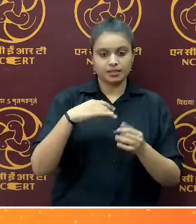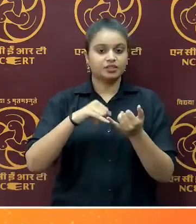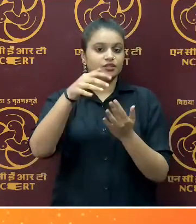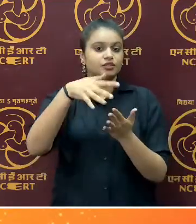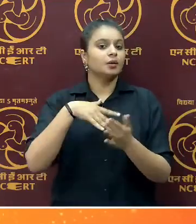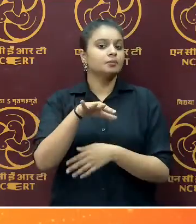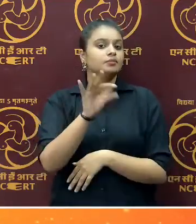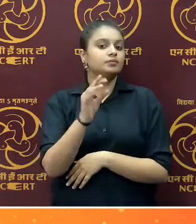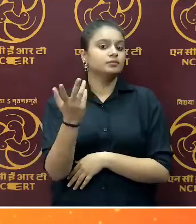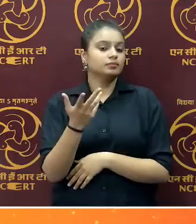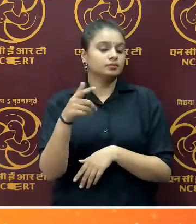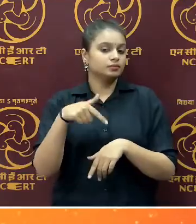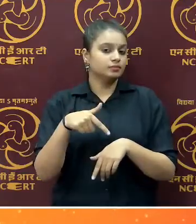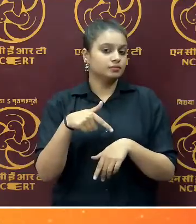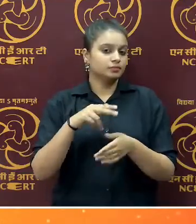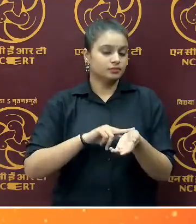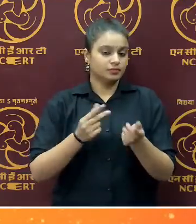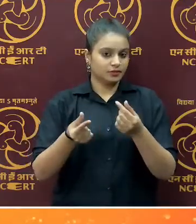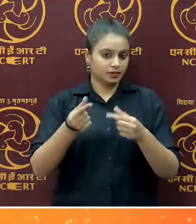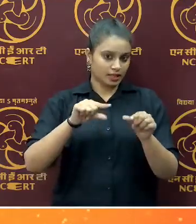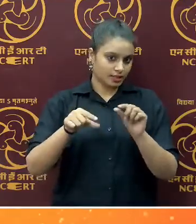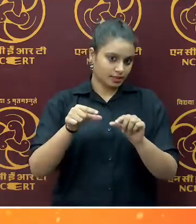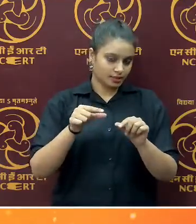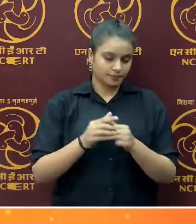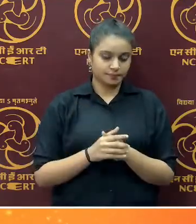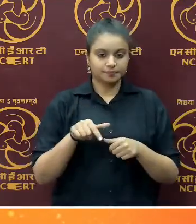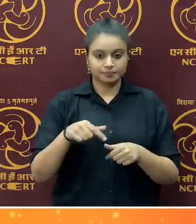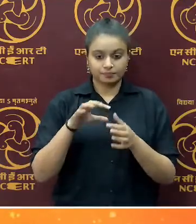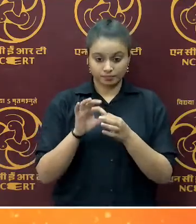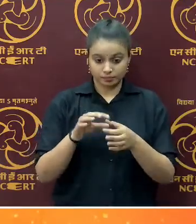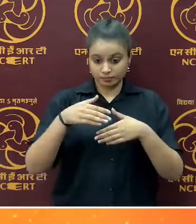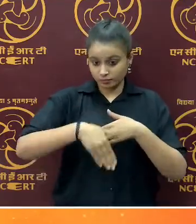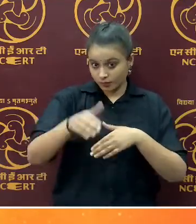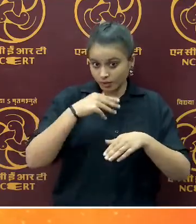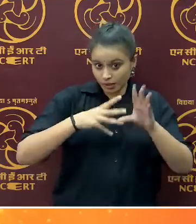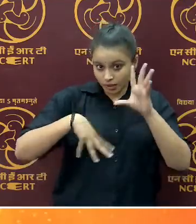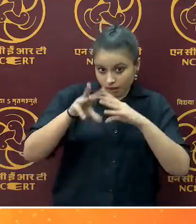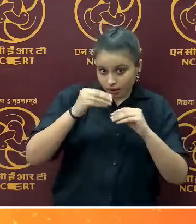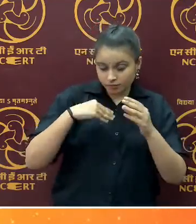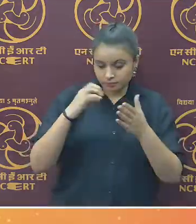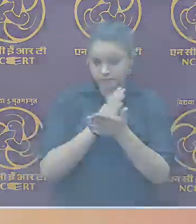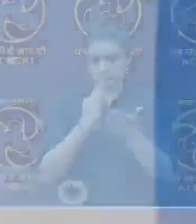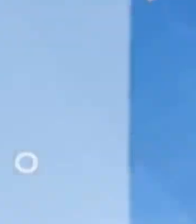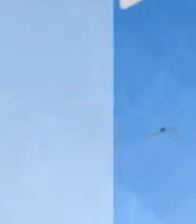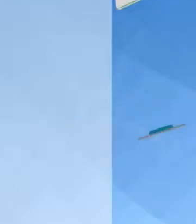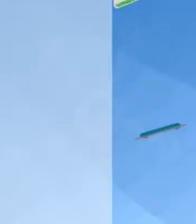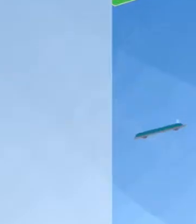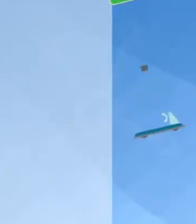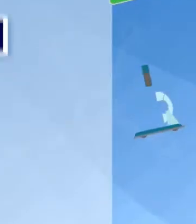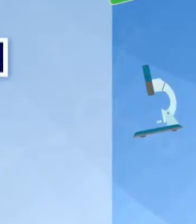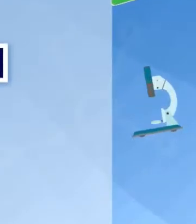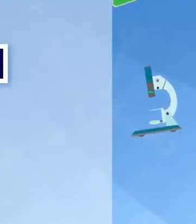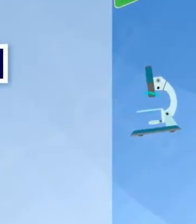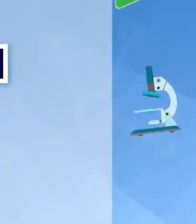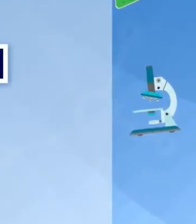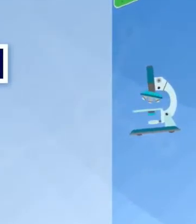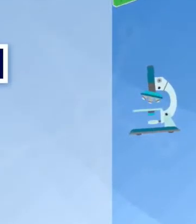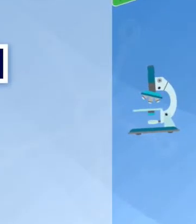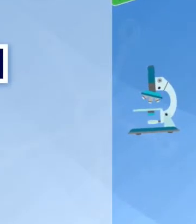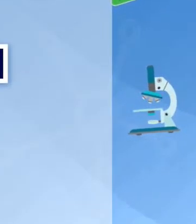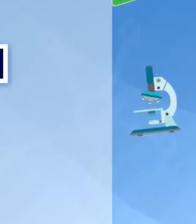are taking up in this session is science. We are going to learn about chapter number 6 of your textbook